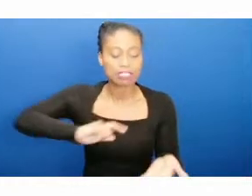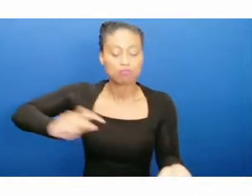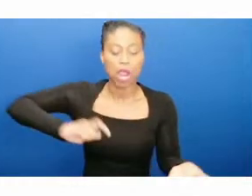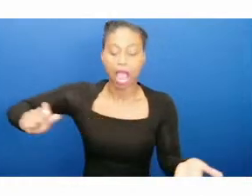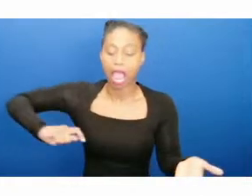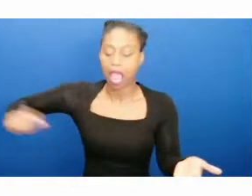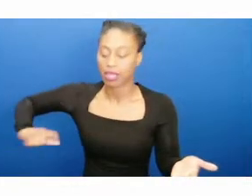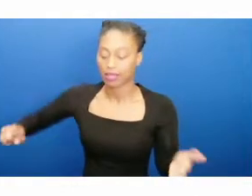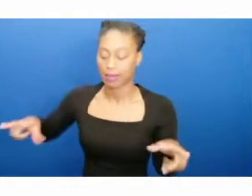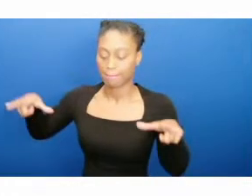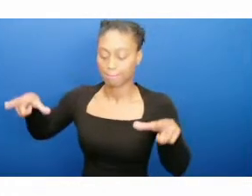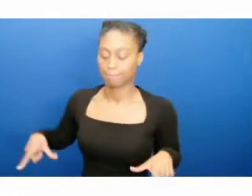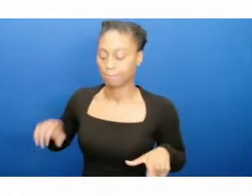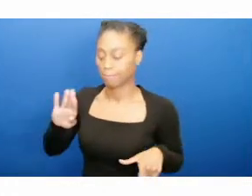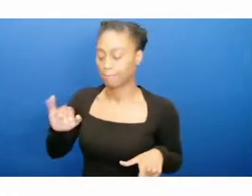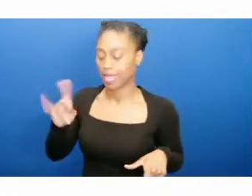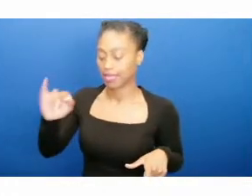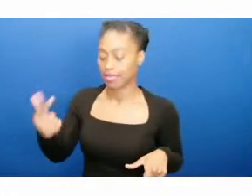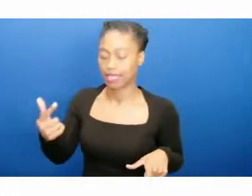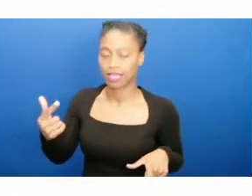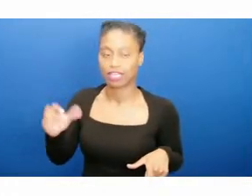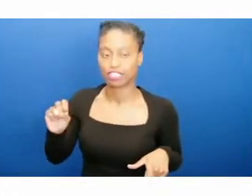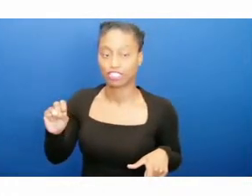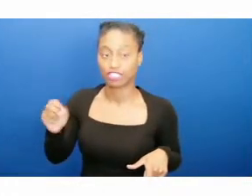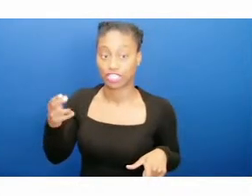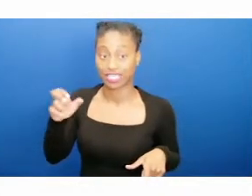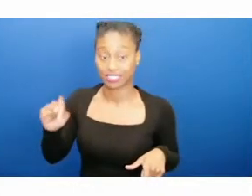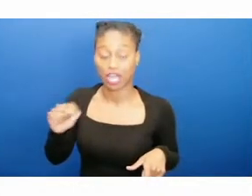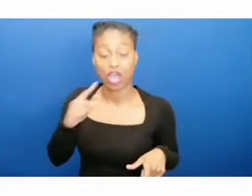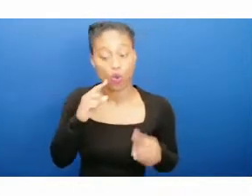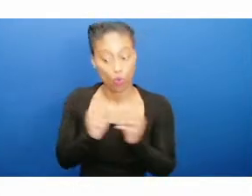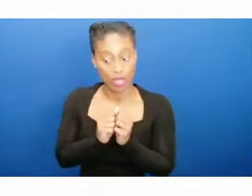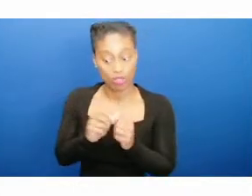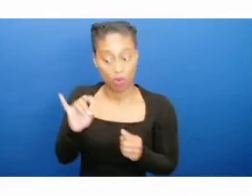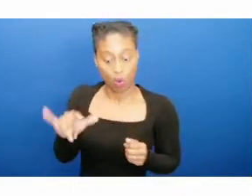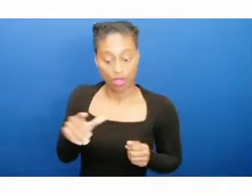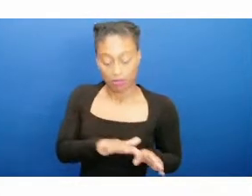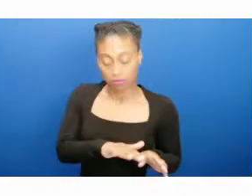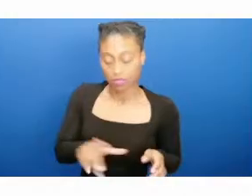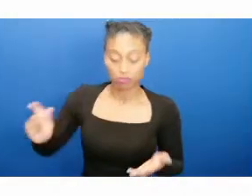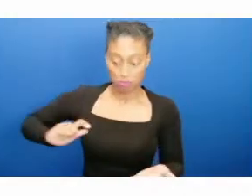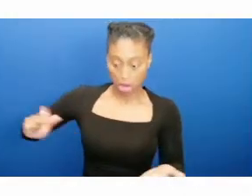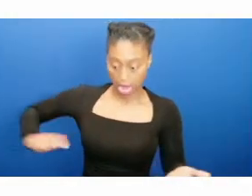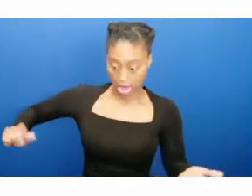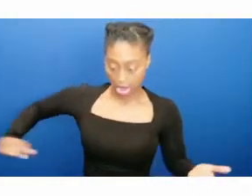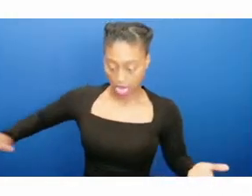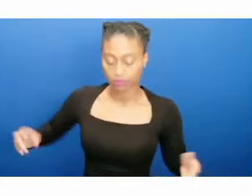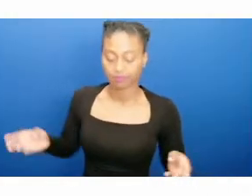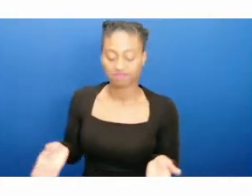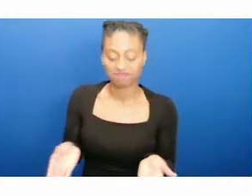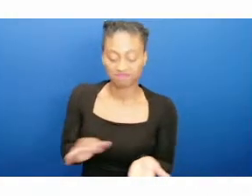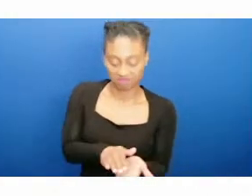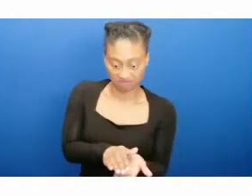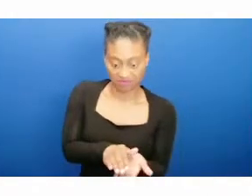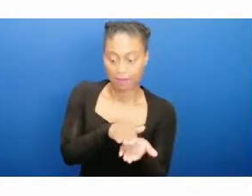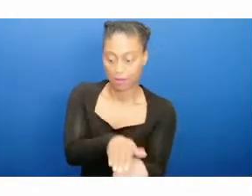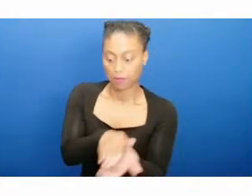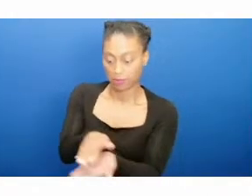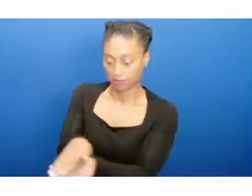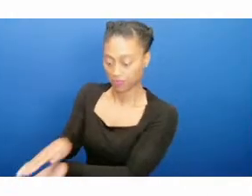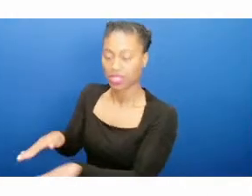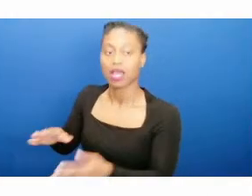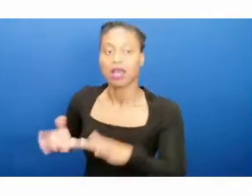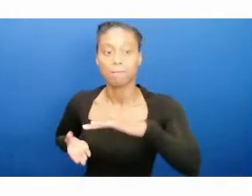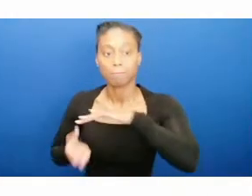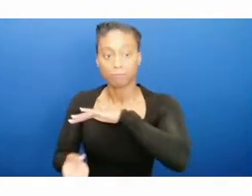a layer of oil, and you can bake these in the oven. So you spray them both sides with the cooking oil, and then you can cook them in the oven at